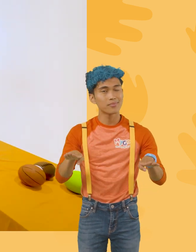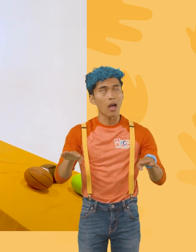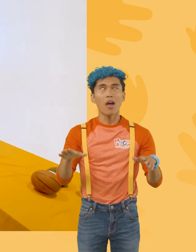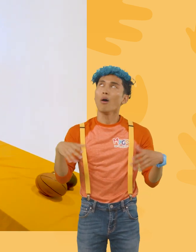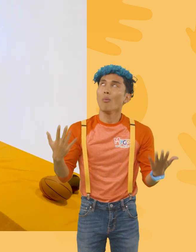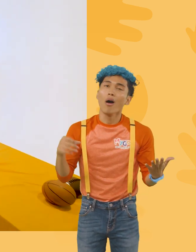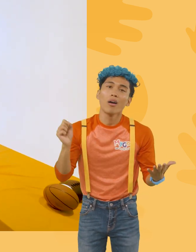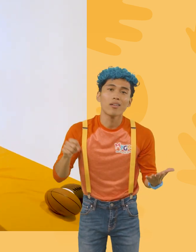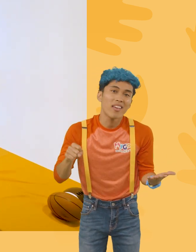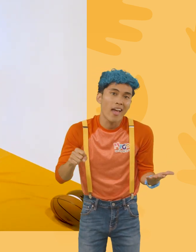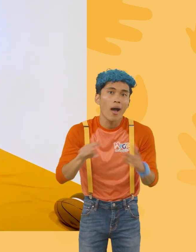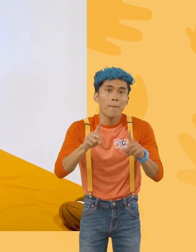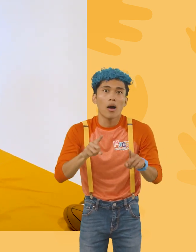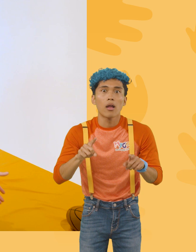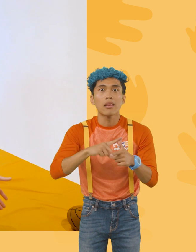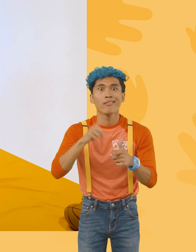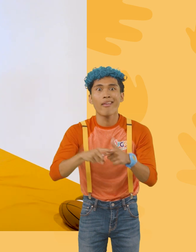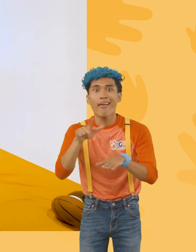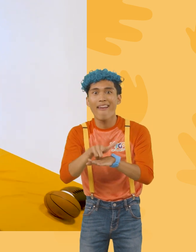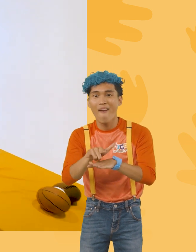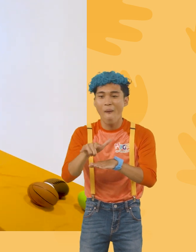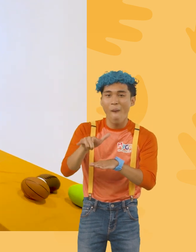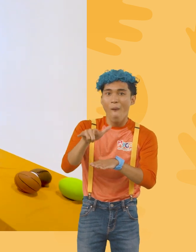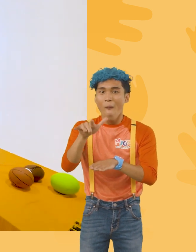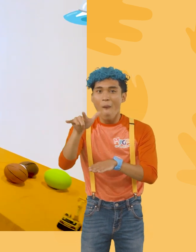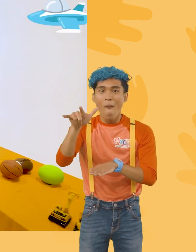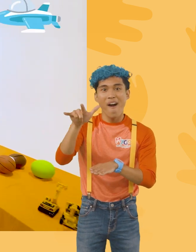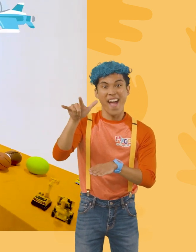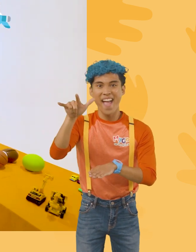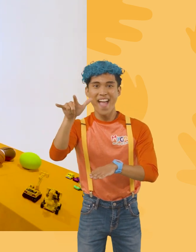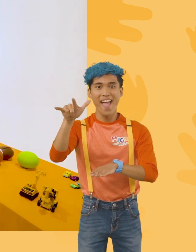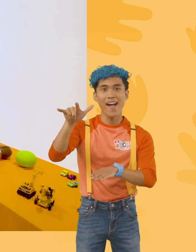it does, but then it goes in the air. Yeah.